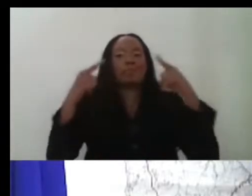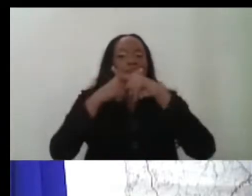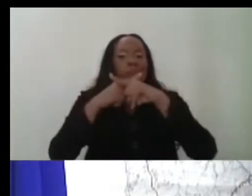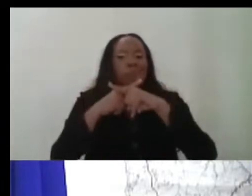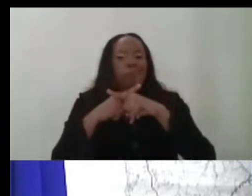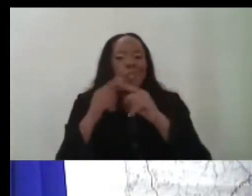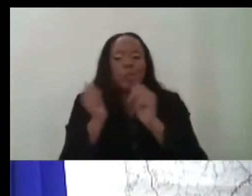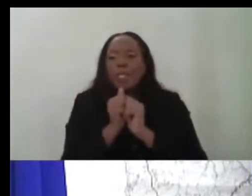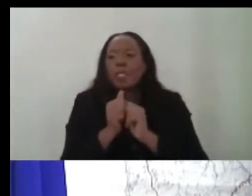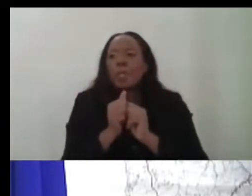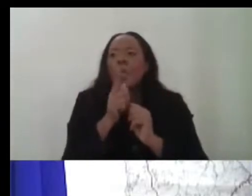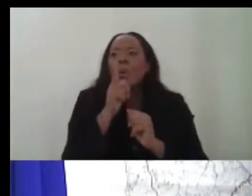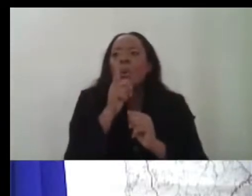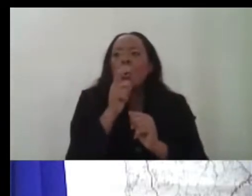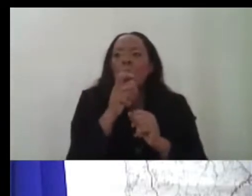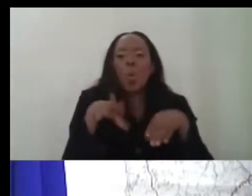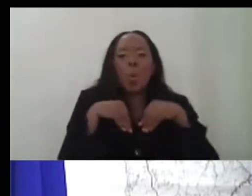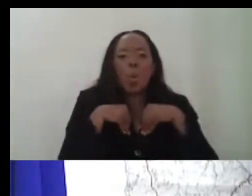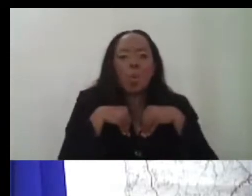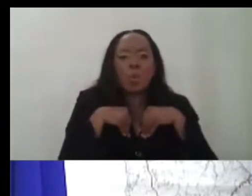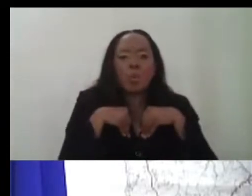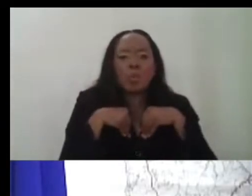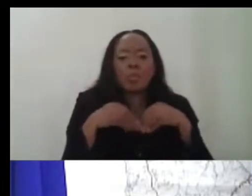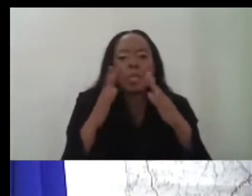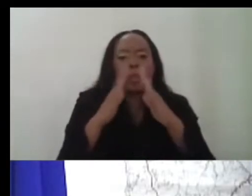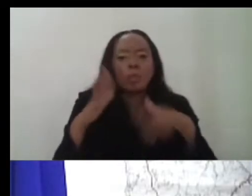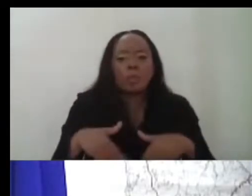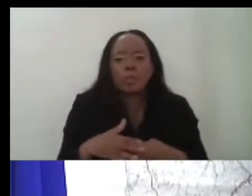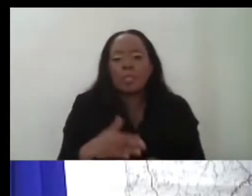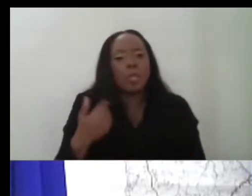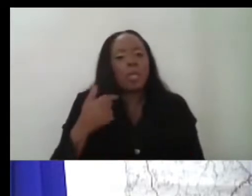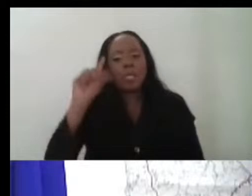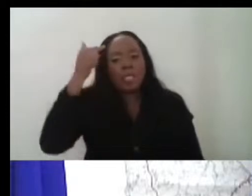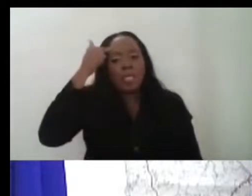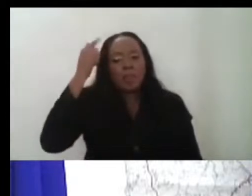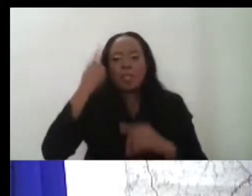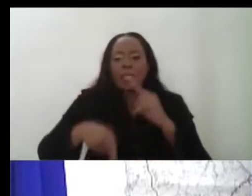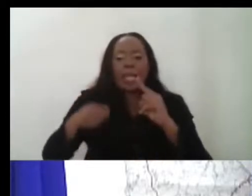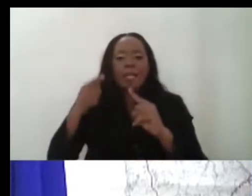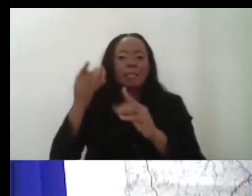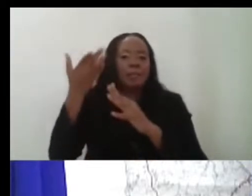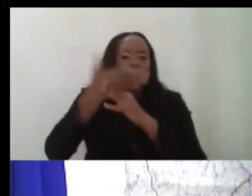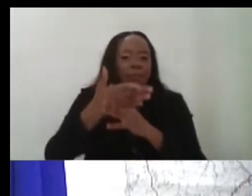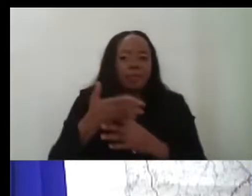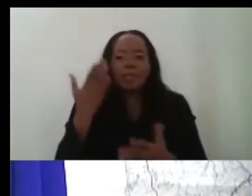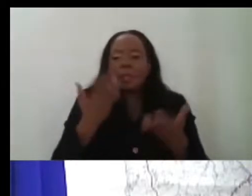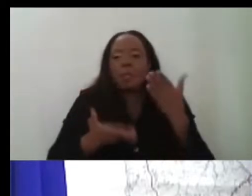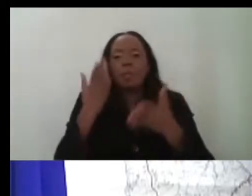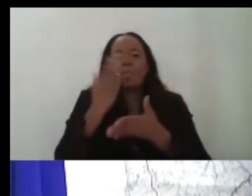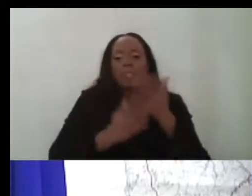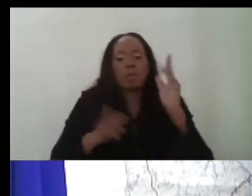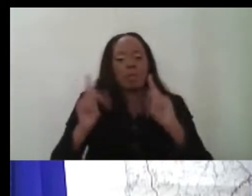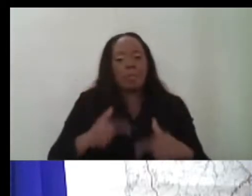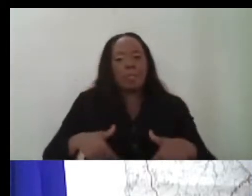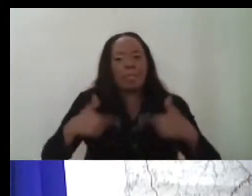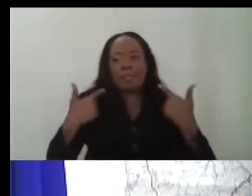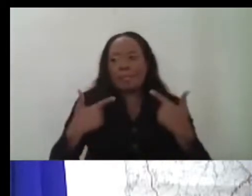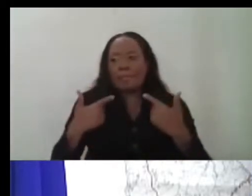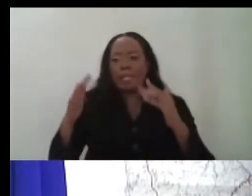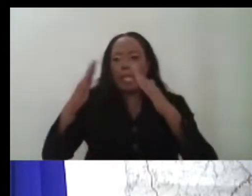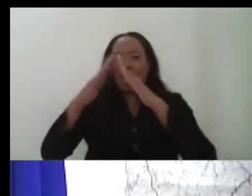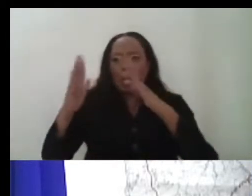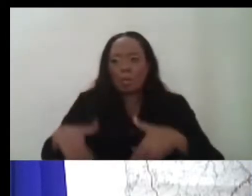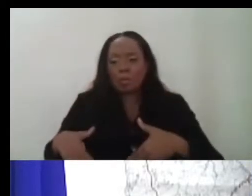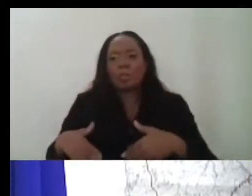cannot intervene in there. So there's some persons who may be living in properties, the properties were damaged or destroyed, and they're